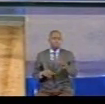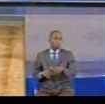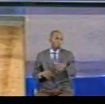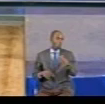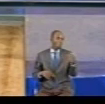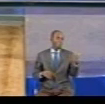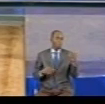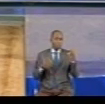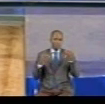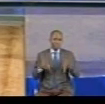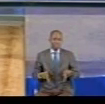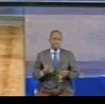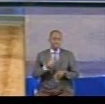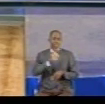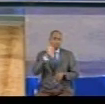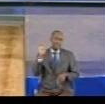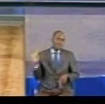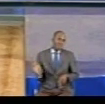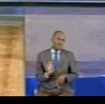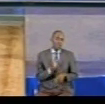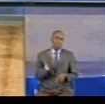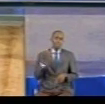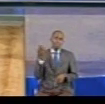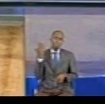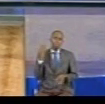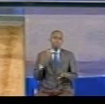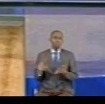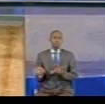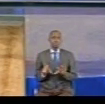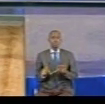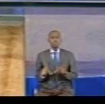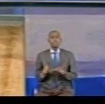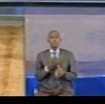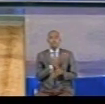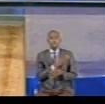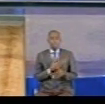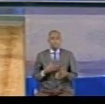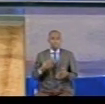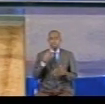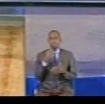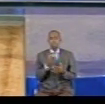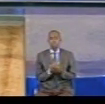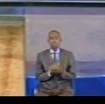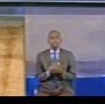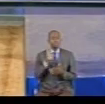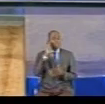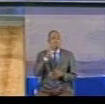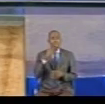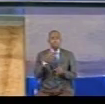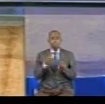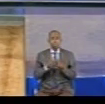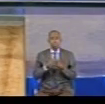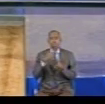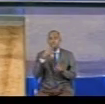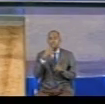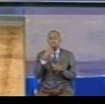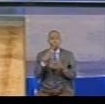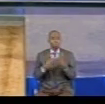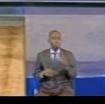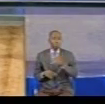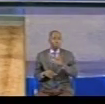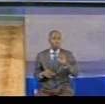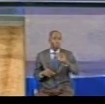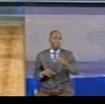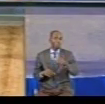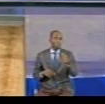did that came before him. And he said what no other person ever said